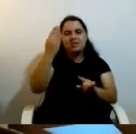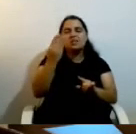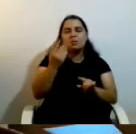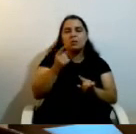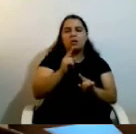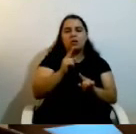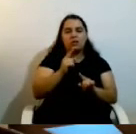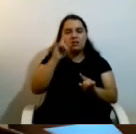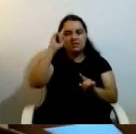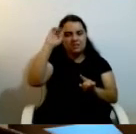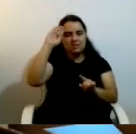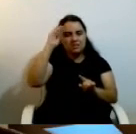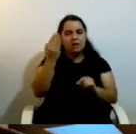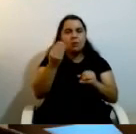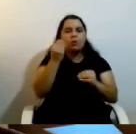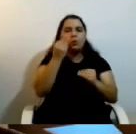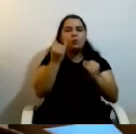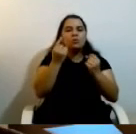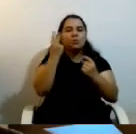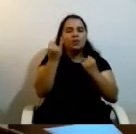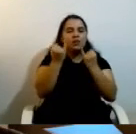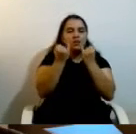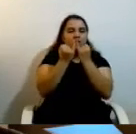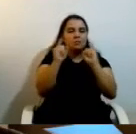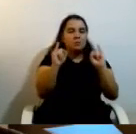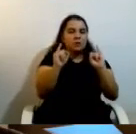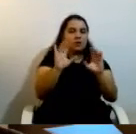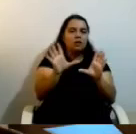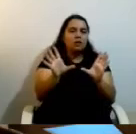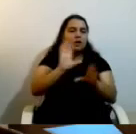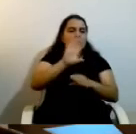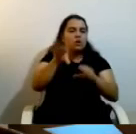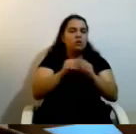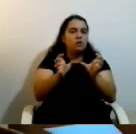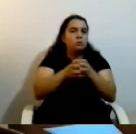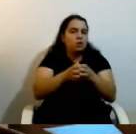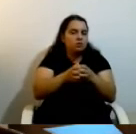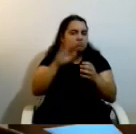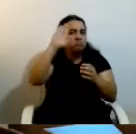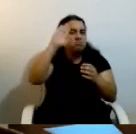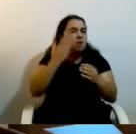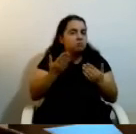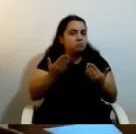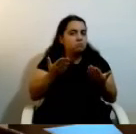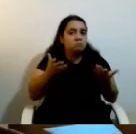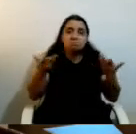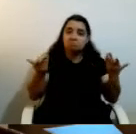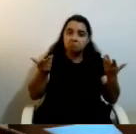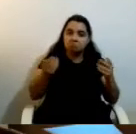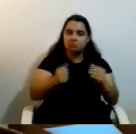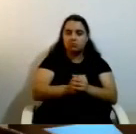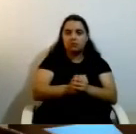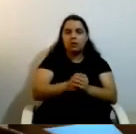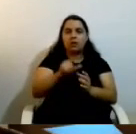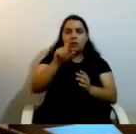and being included in the community? also a number of the organizations